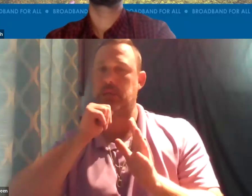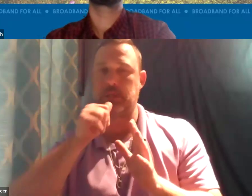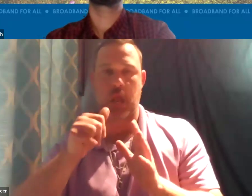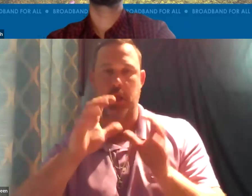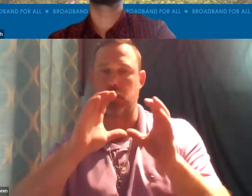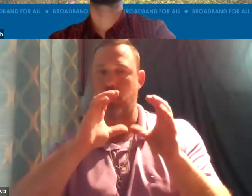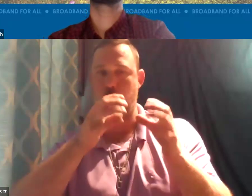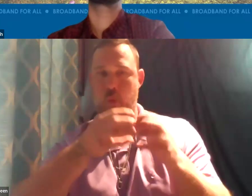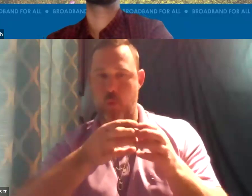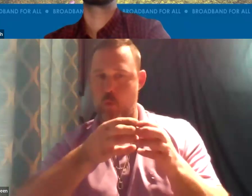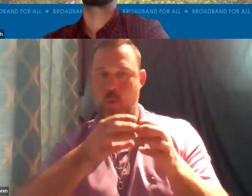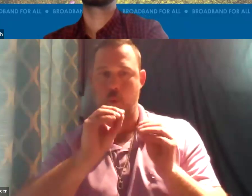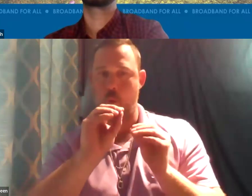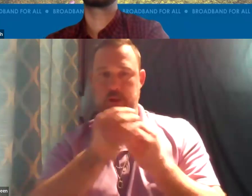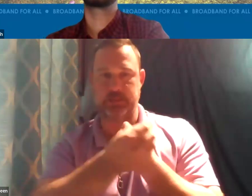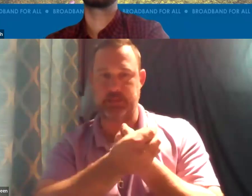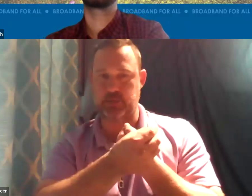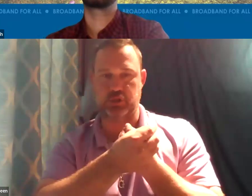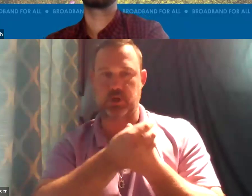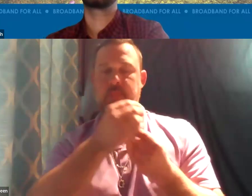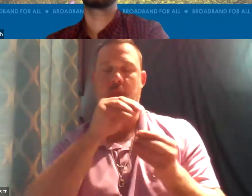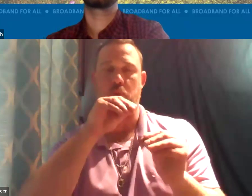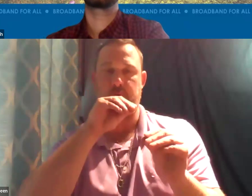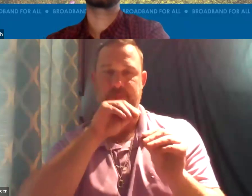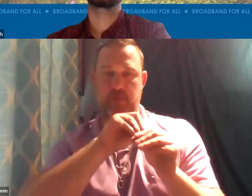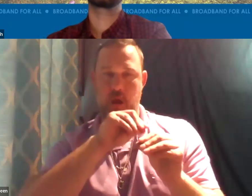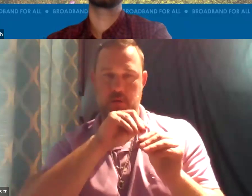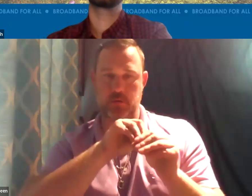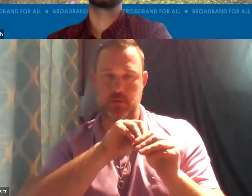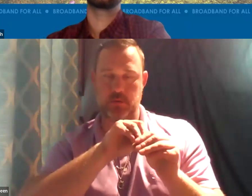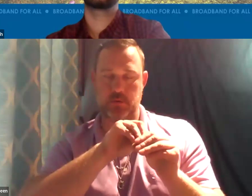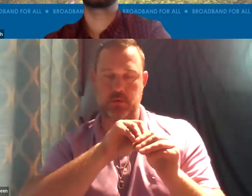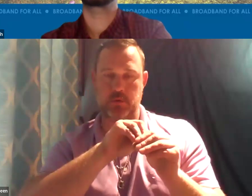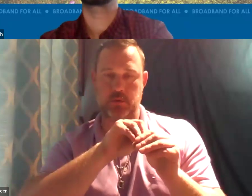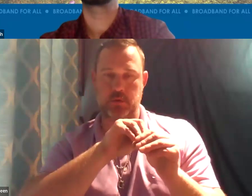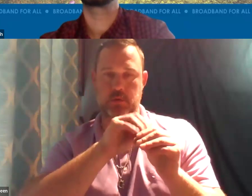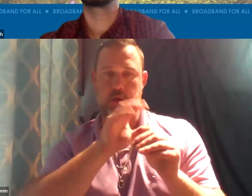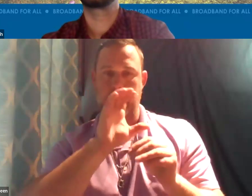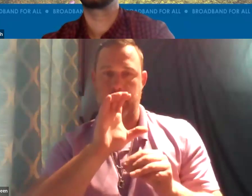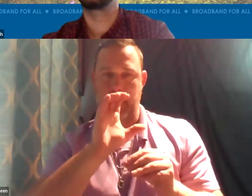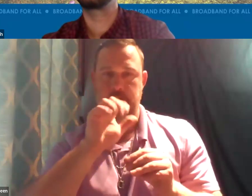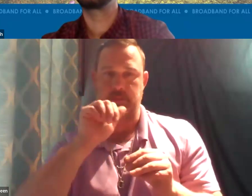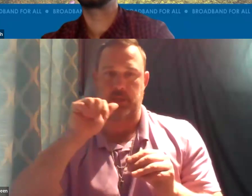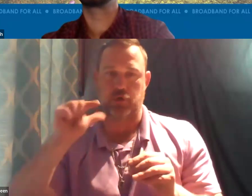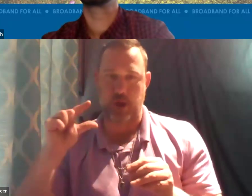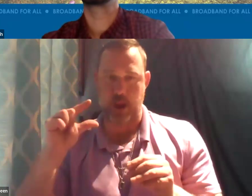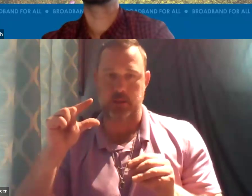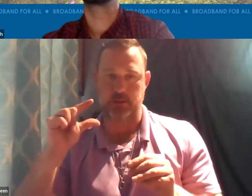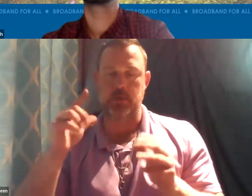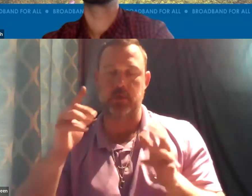entity that would fund capacity grants. And